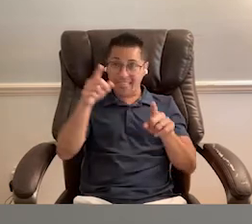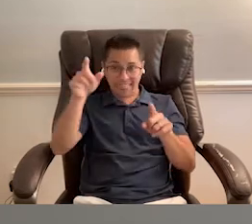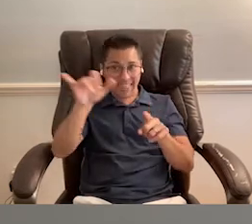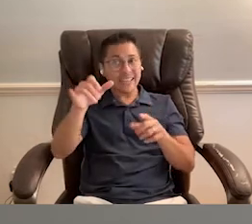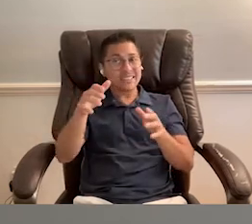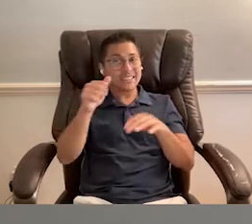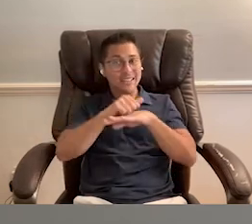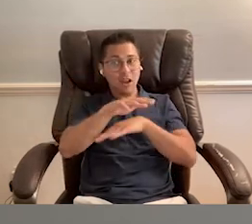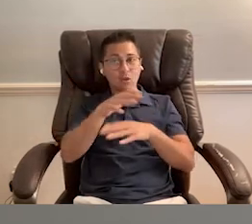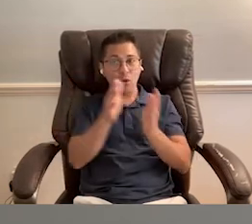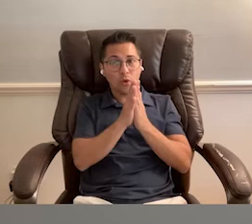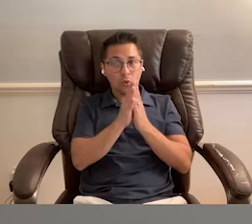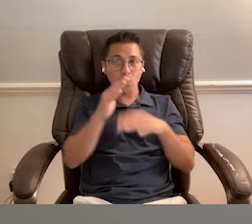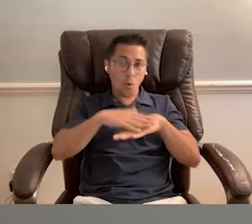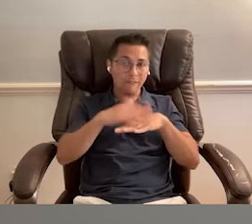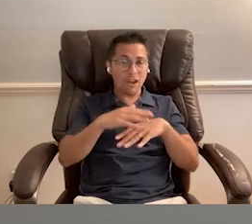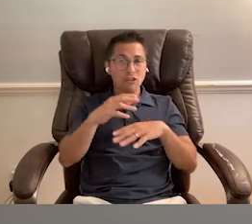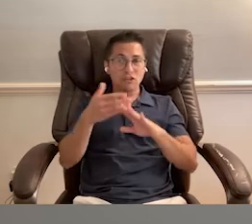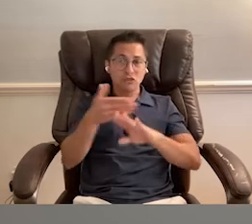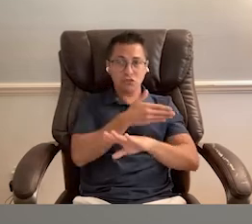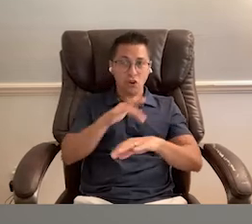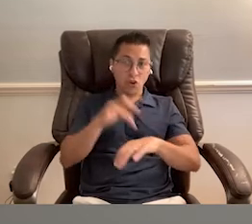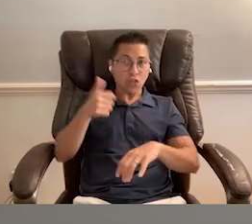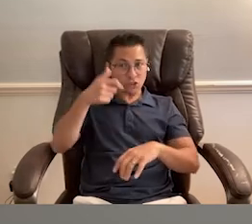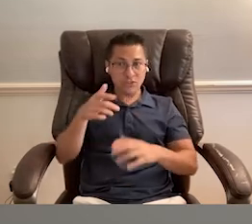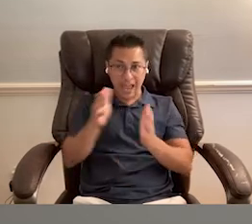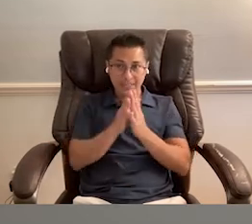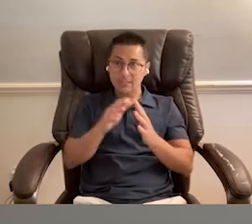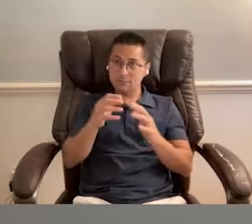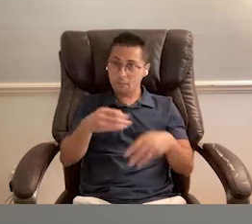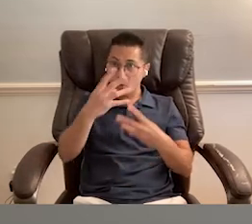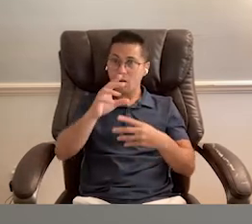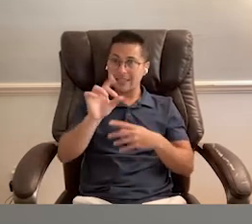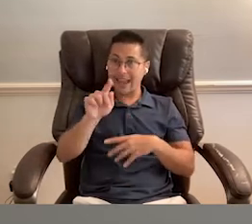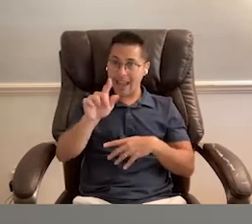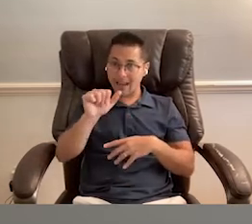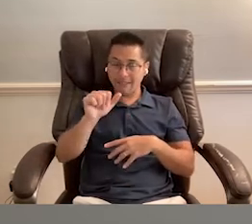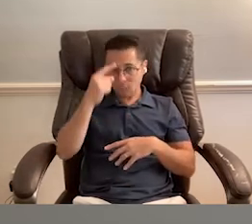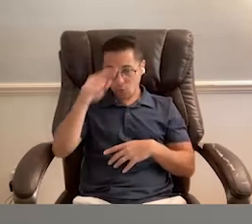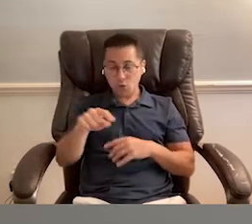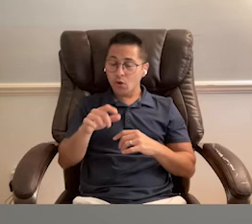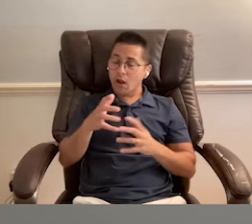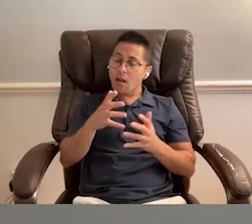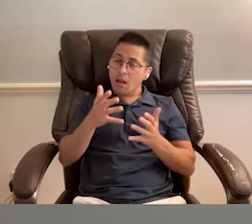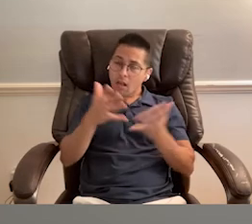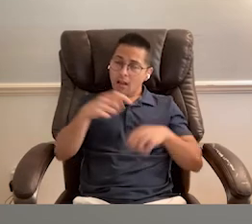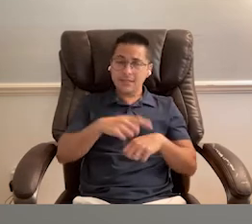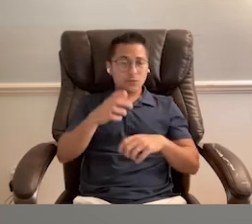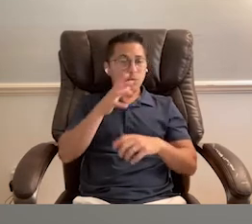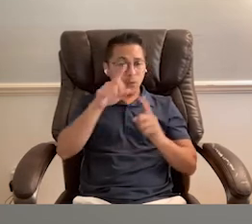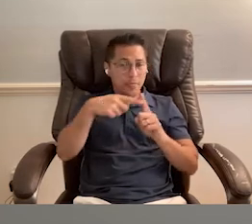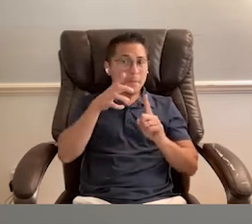notification earlier to have them pull the data for you. Yeah. So A you lot can of, look at it. the times when our parents request